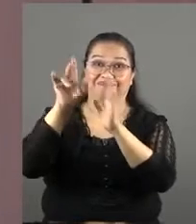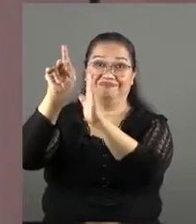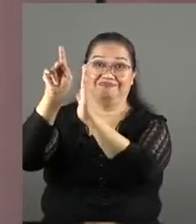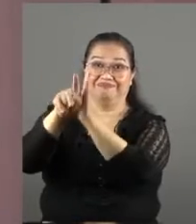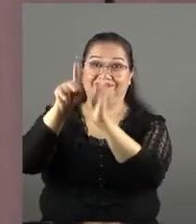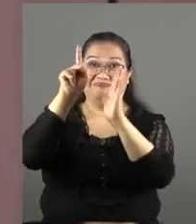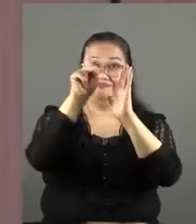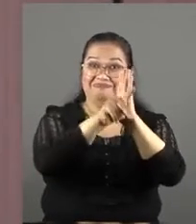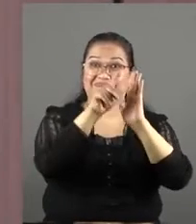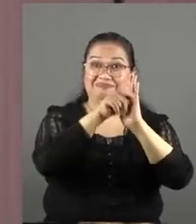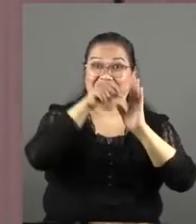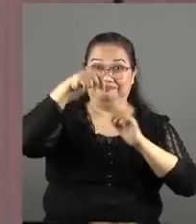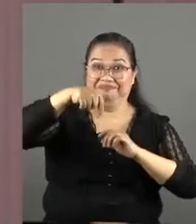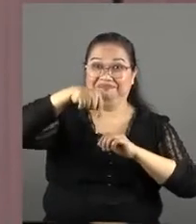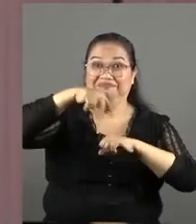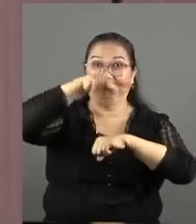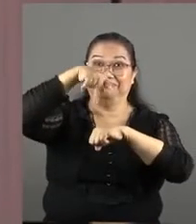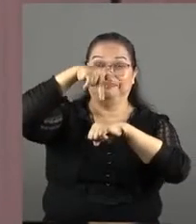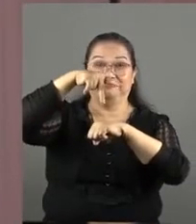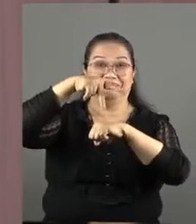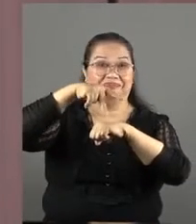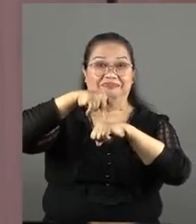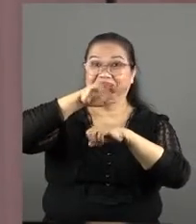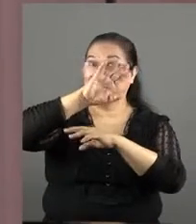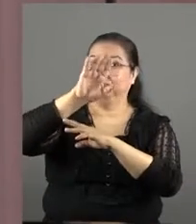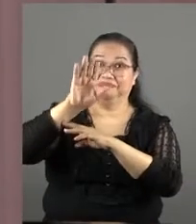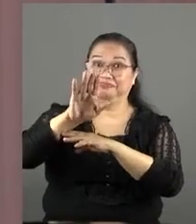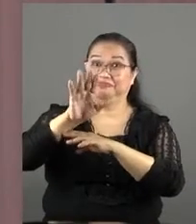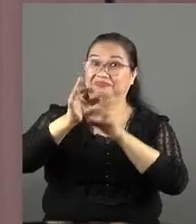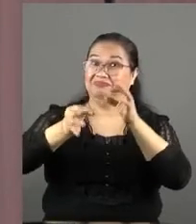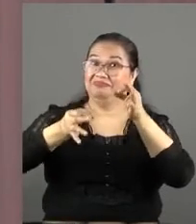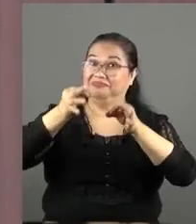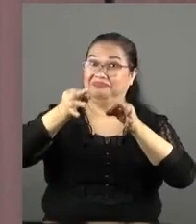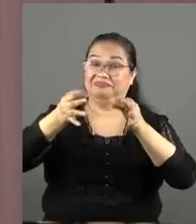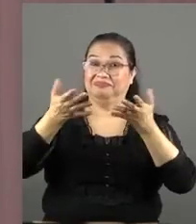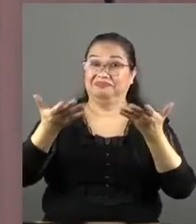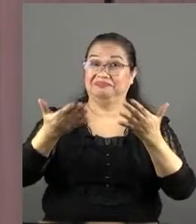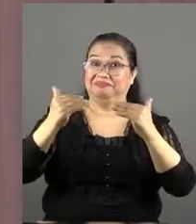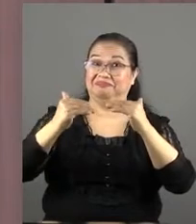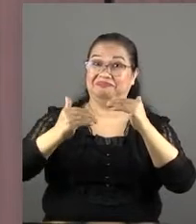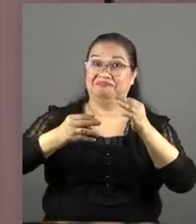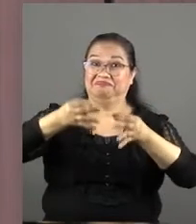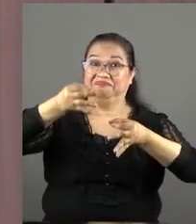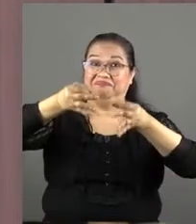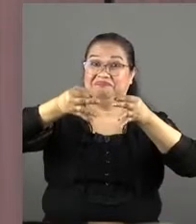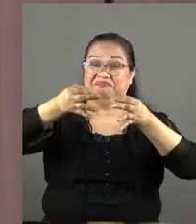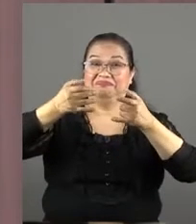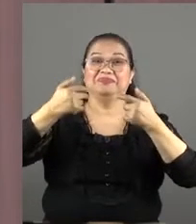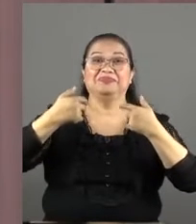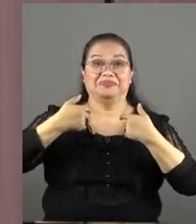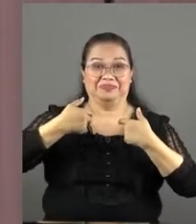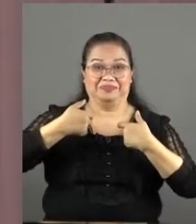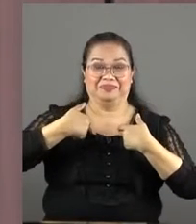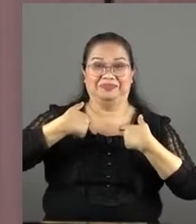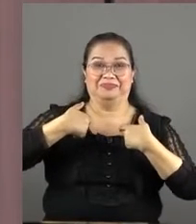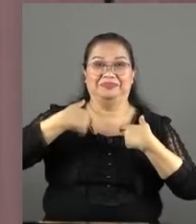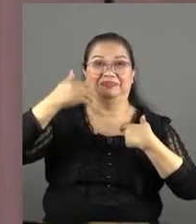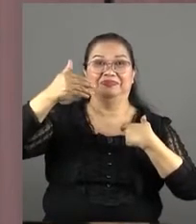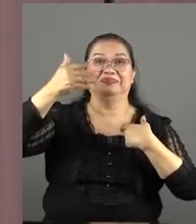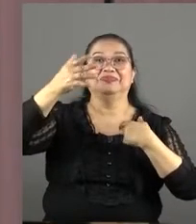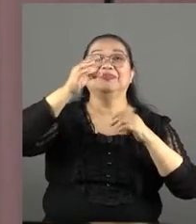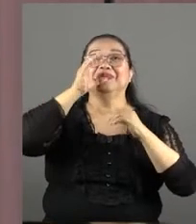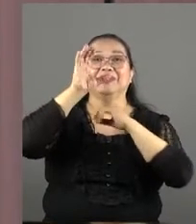this nation are never given justice, there's going to be a curse on this